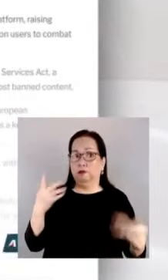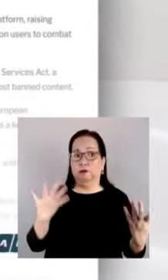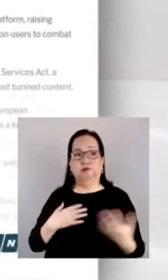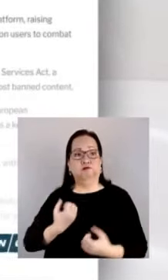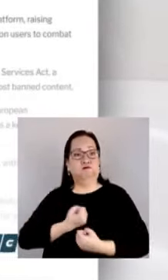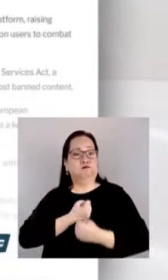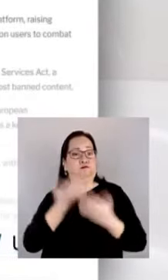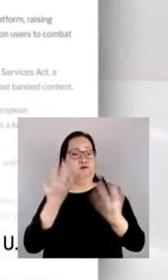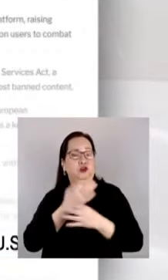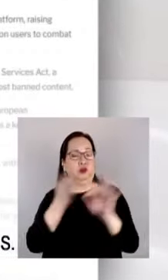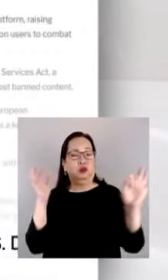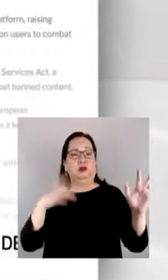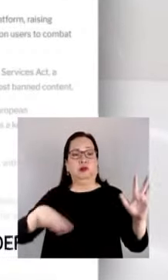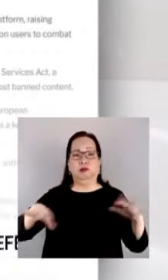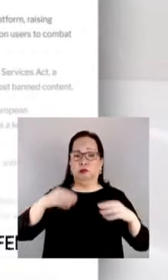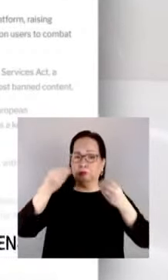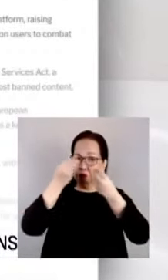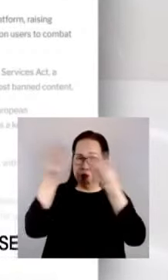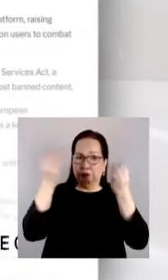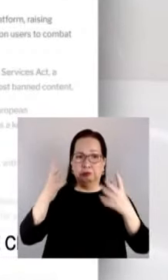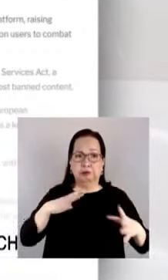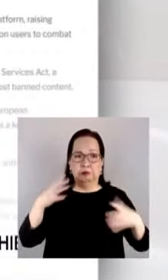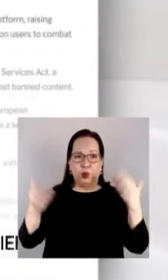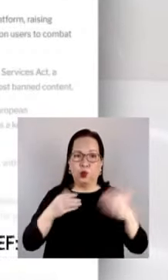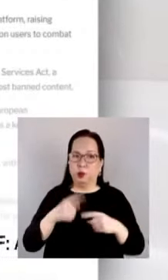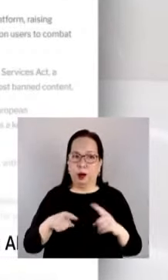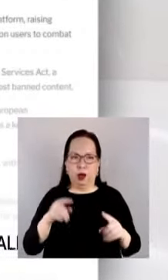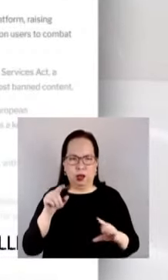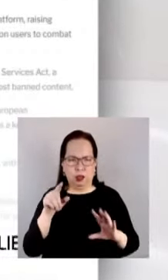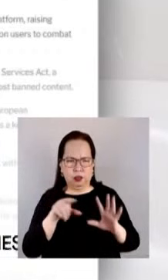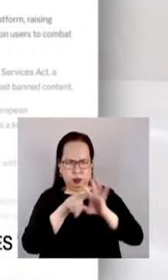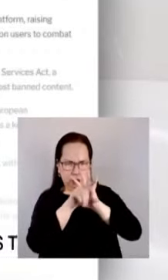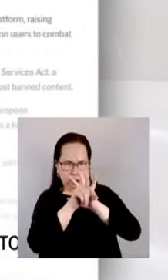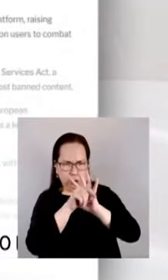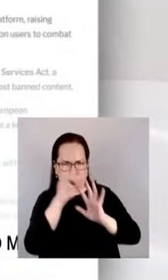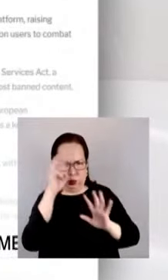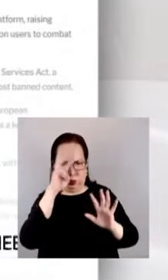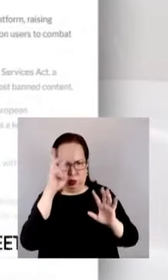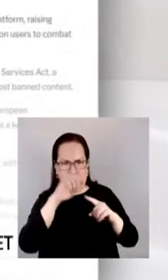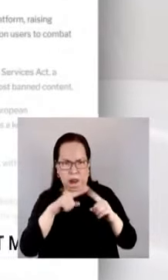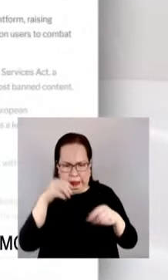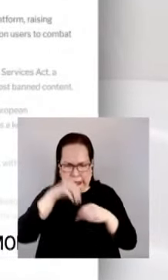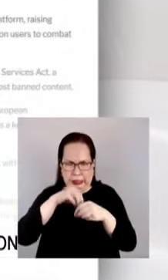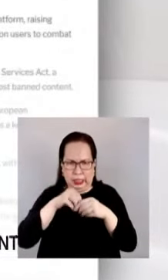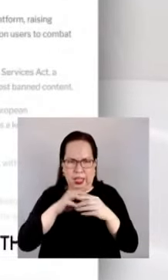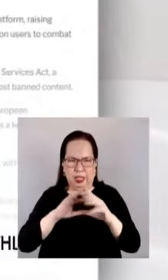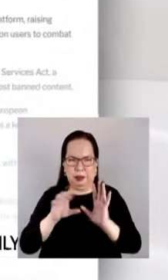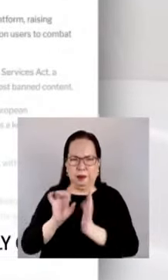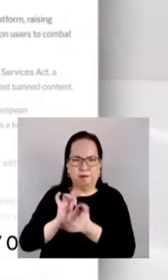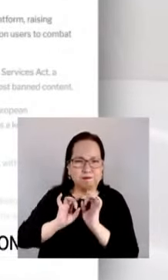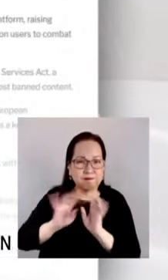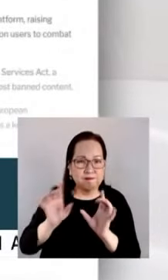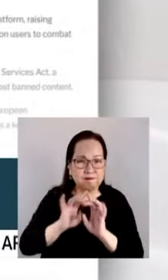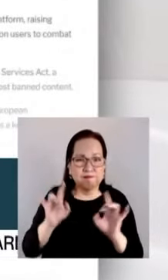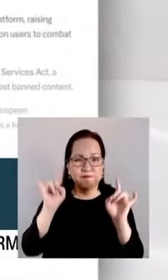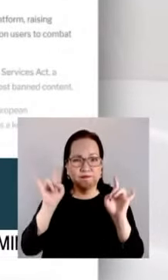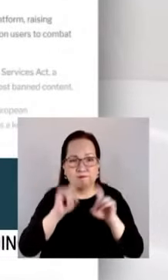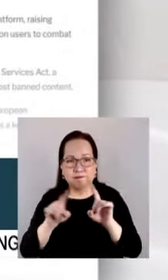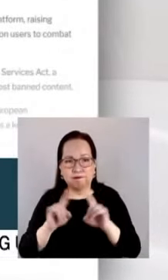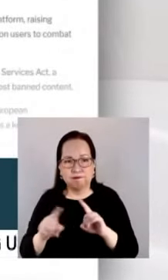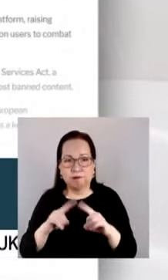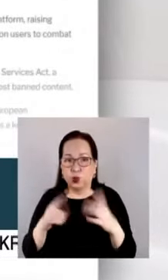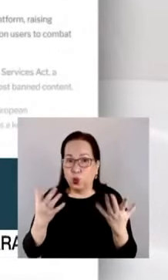on the platform. This has raised concerns Twitter will become a host for hate and propaganda. For more on this story, head on over to